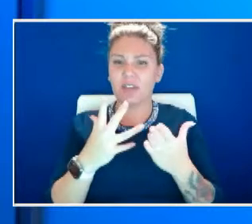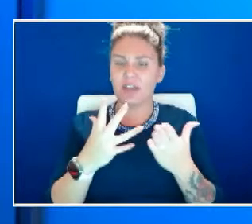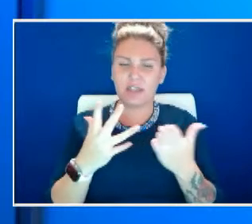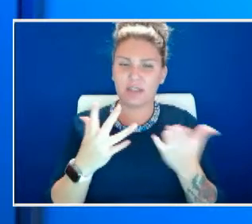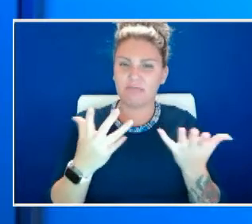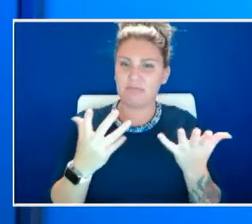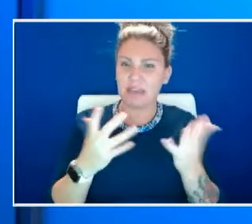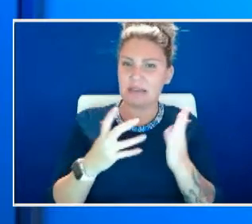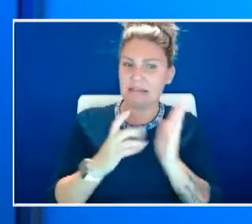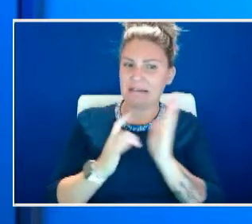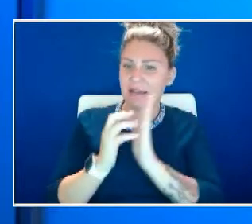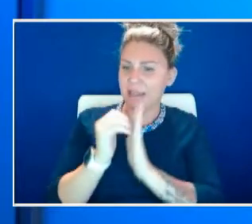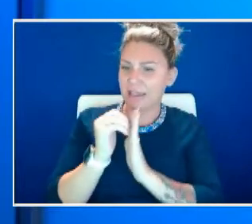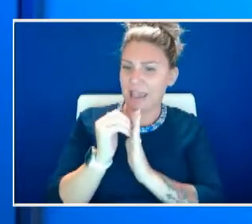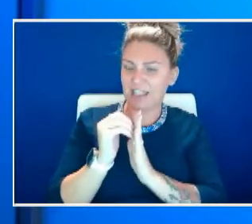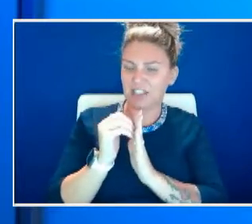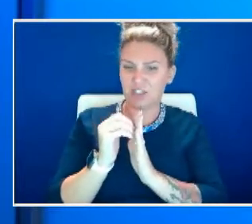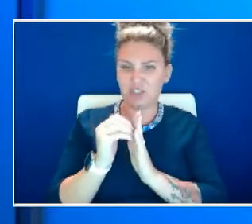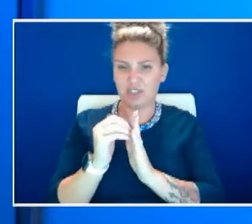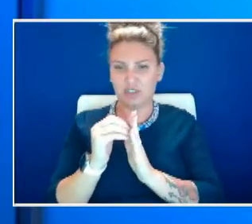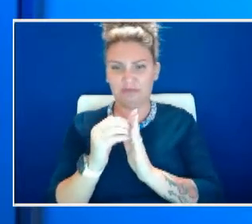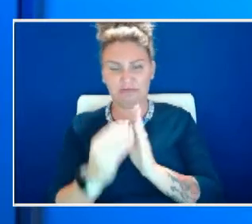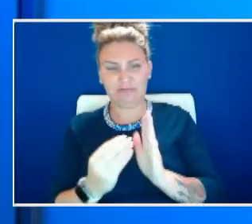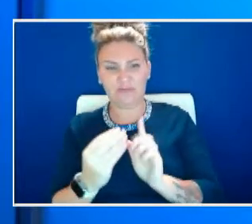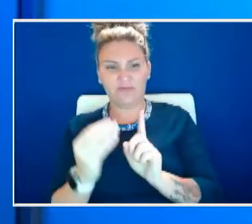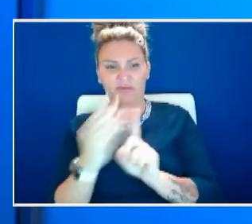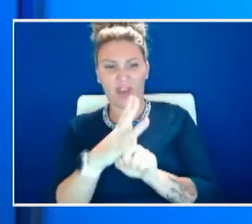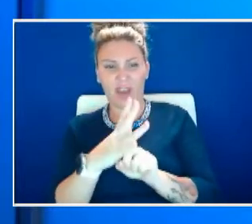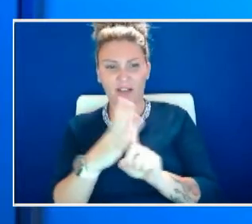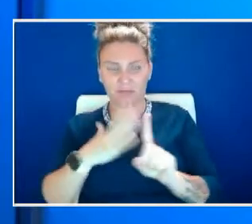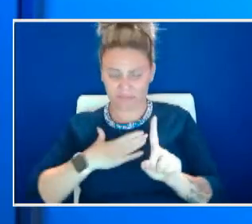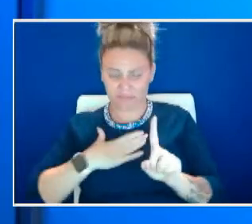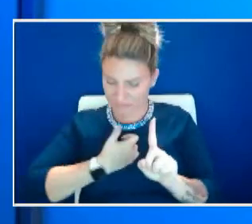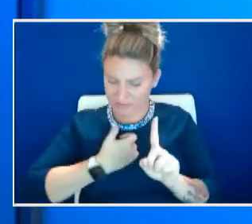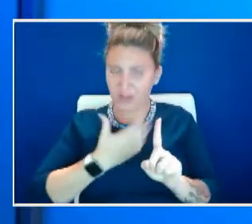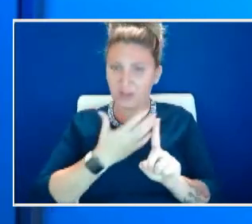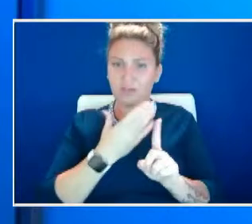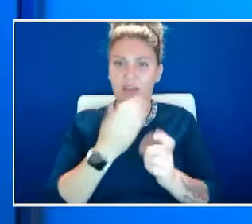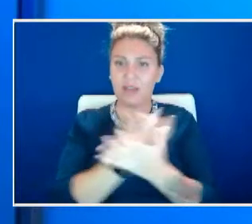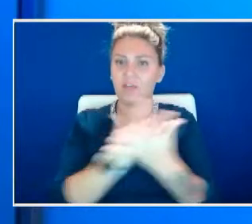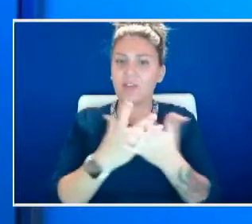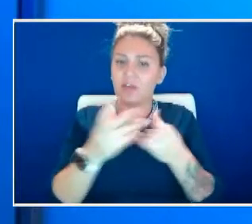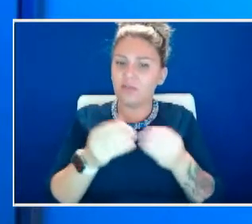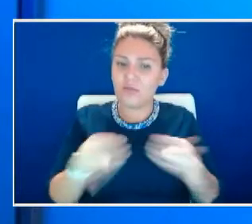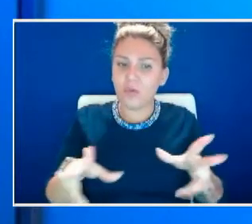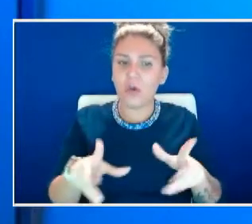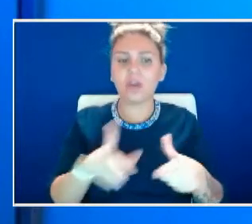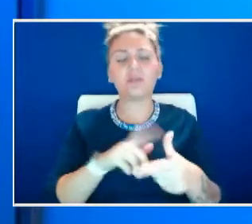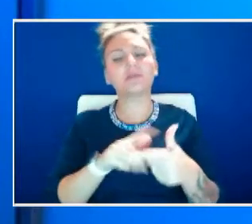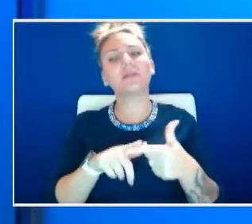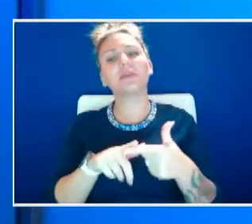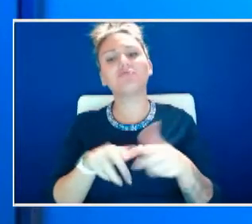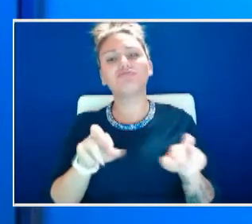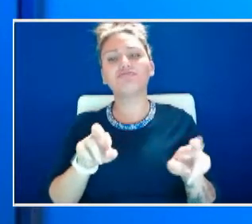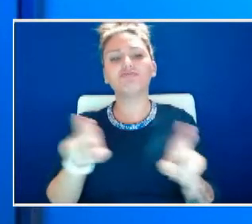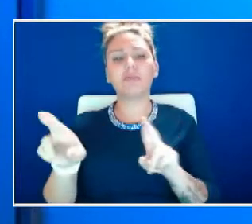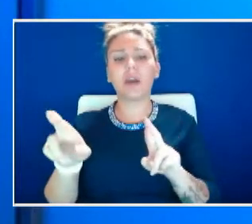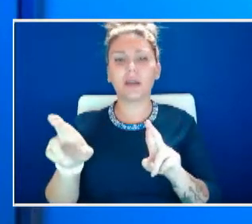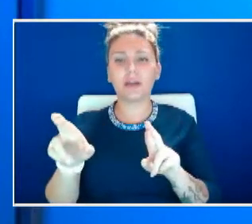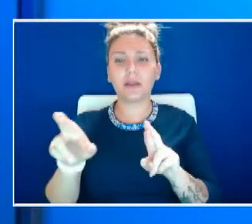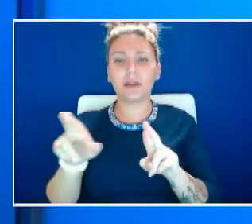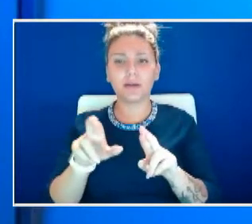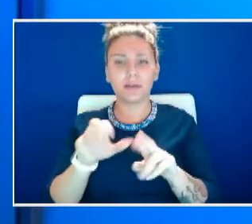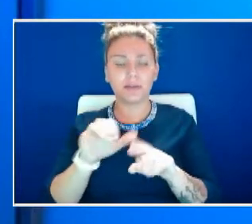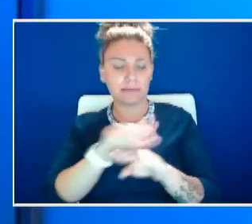to me, all that I lost, and got it about ready to send a